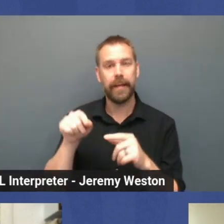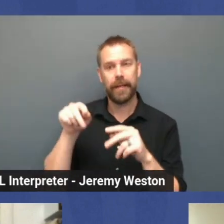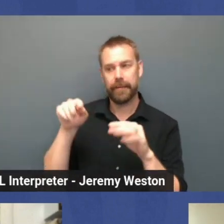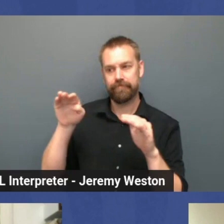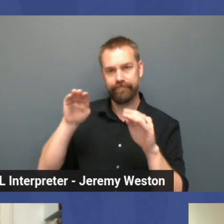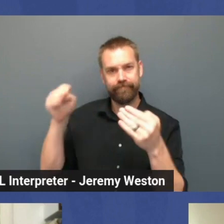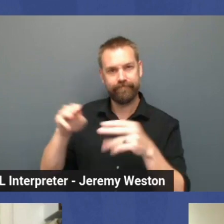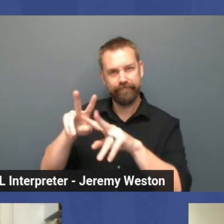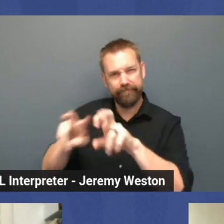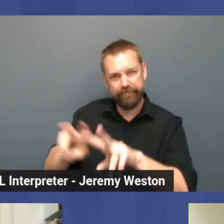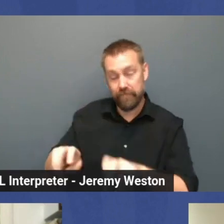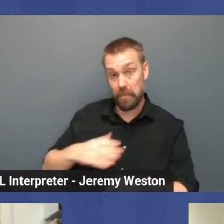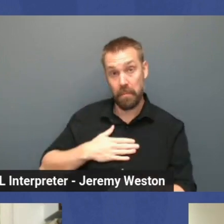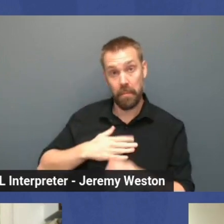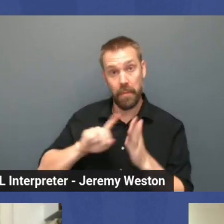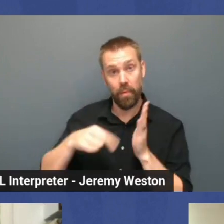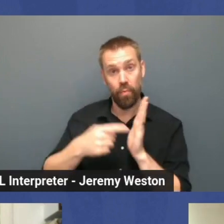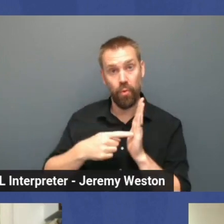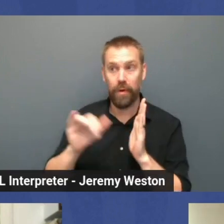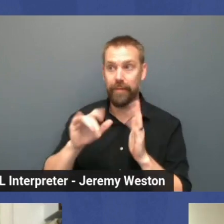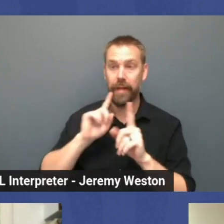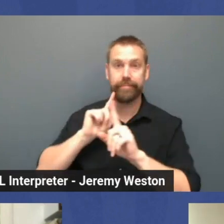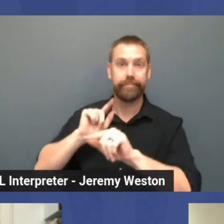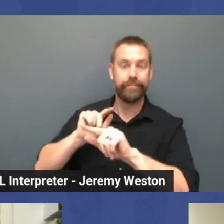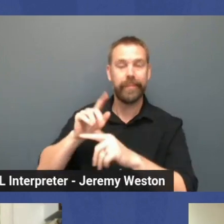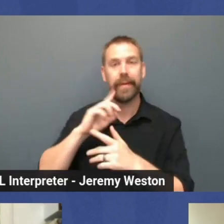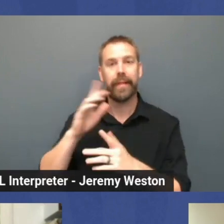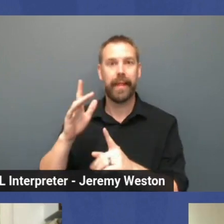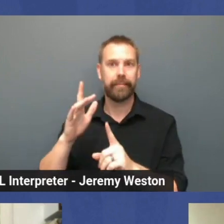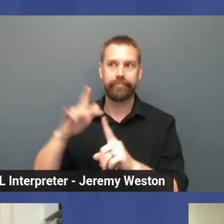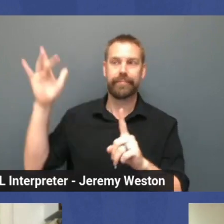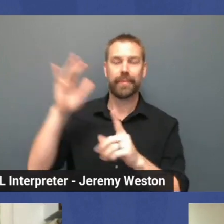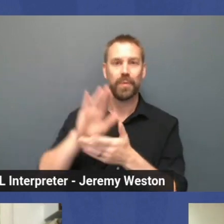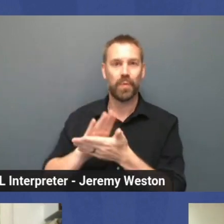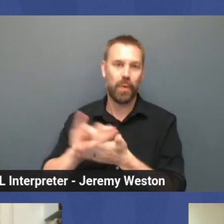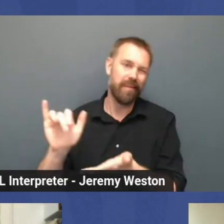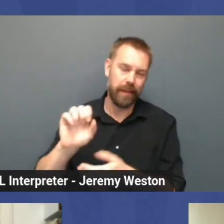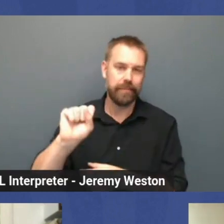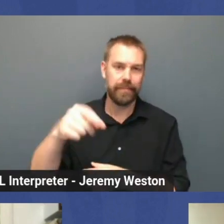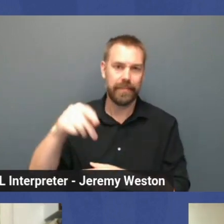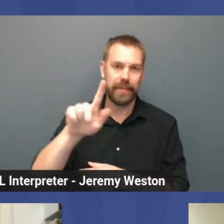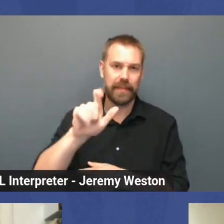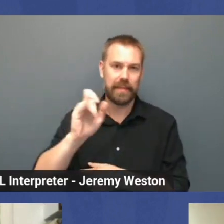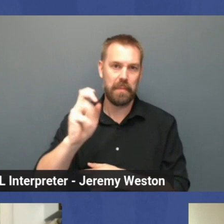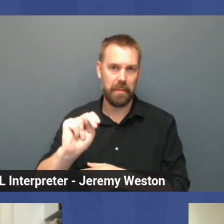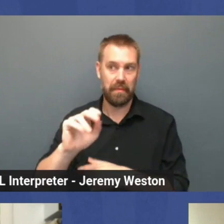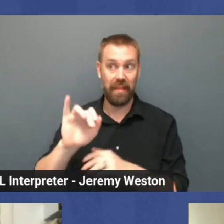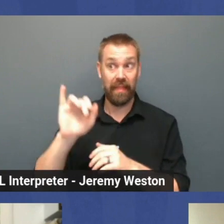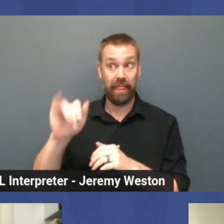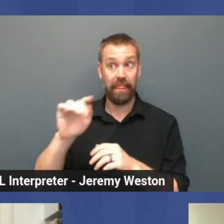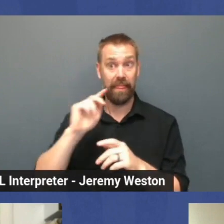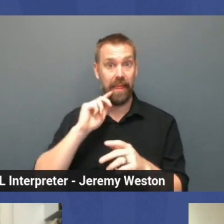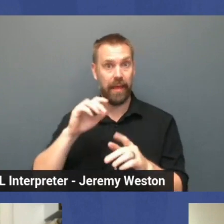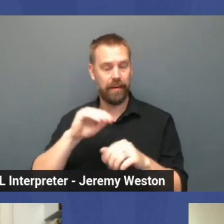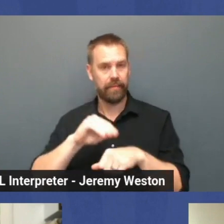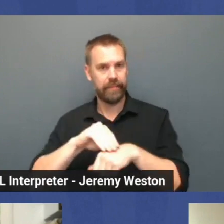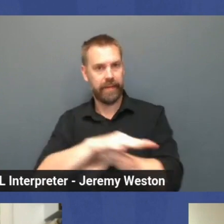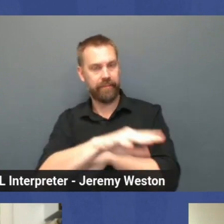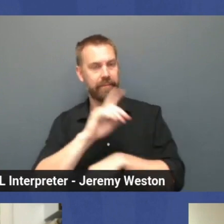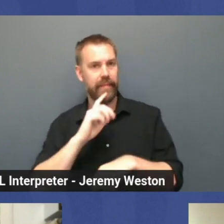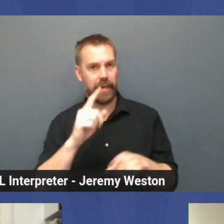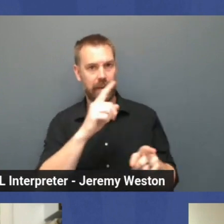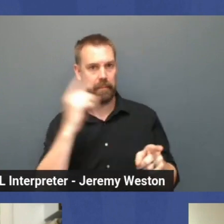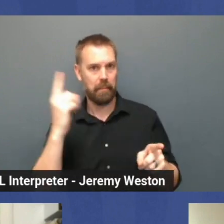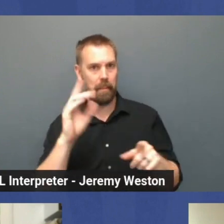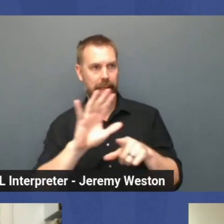role as an attendee of like an illustrious school such as Spelman is affecting kind of the perception of Black excellence, but even more so over